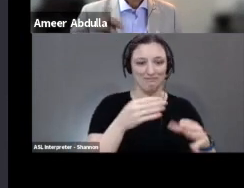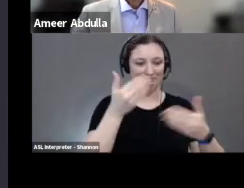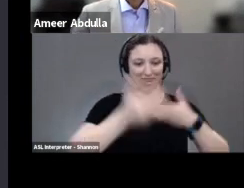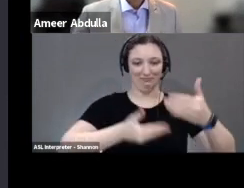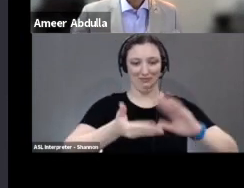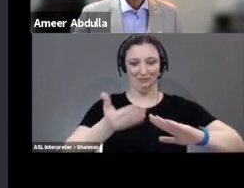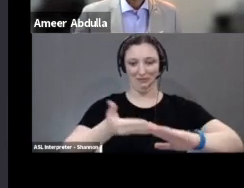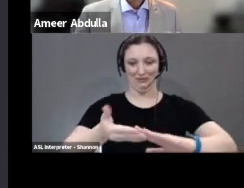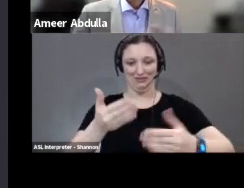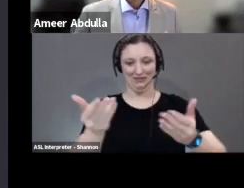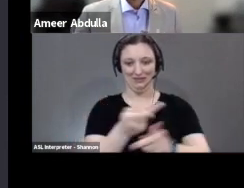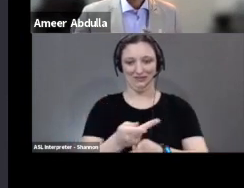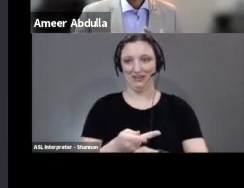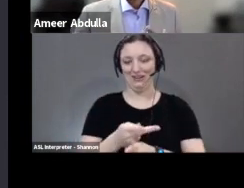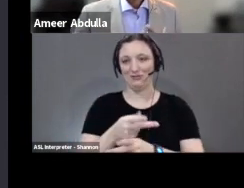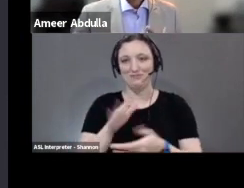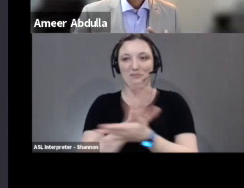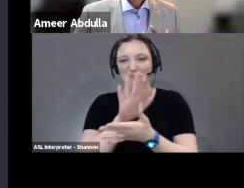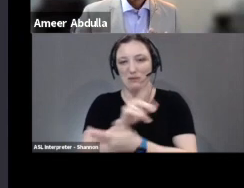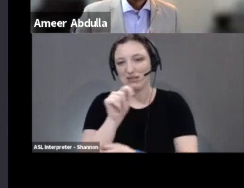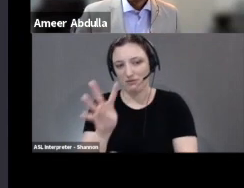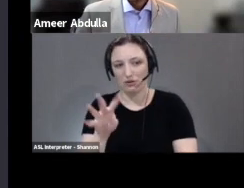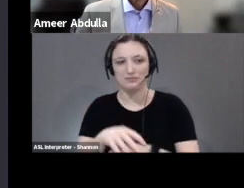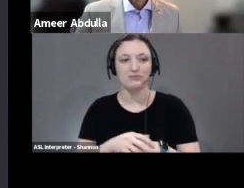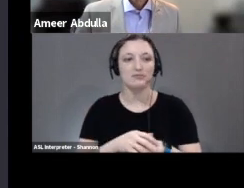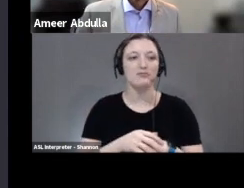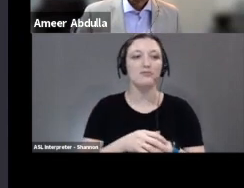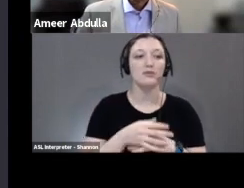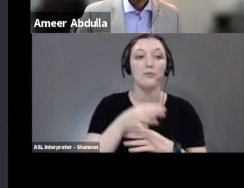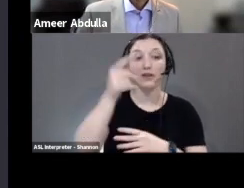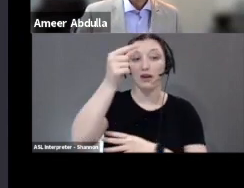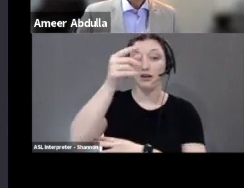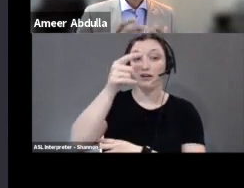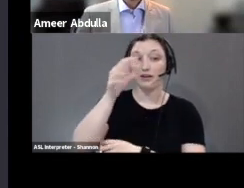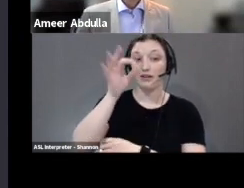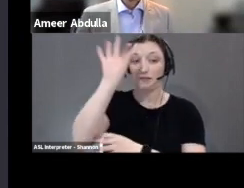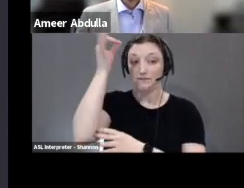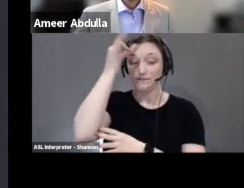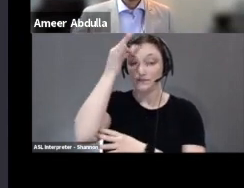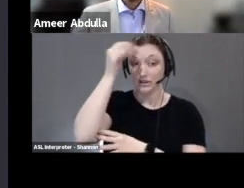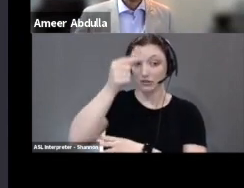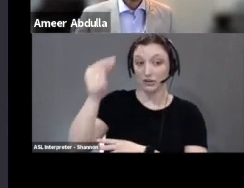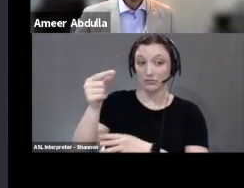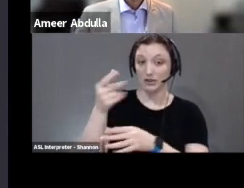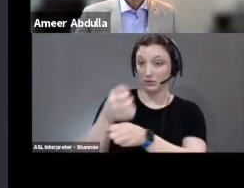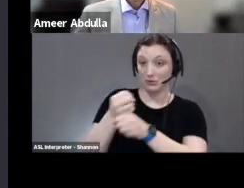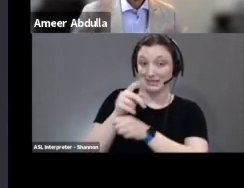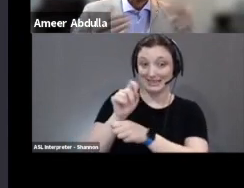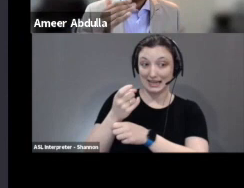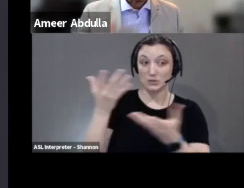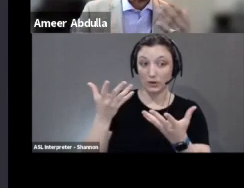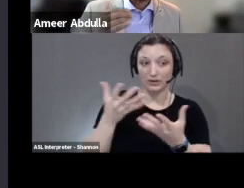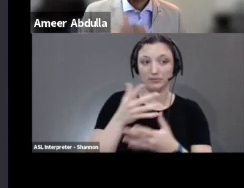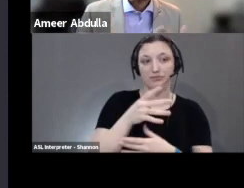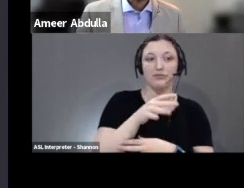there's federal income tax, Canada Pension Plan, and EI. There are tables and charts on the Canada Revenue website that will tell